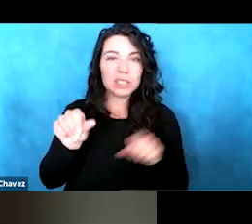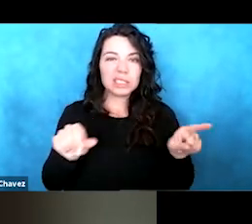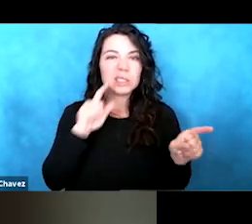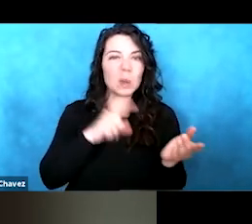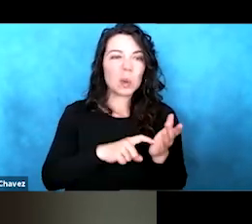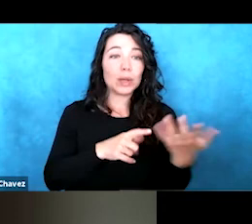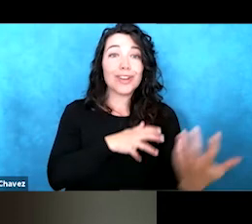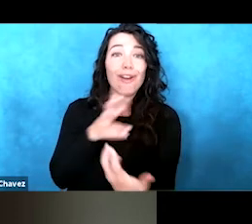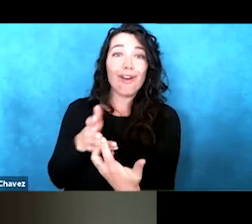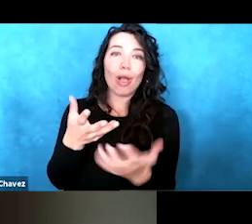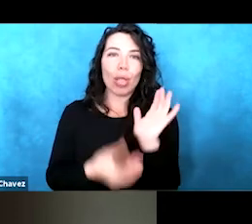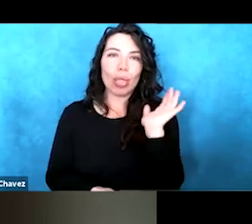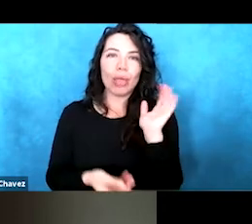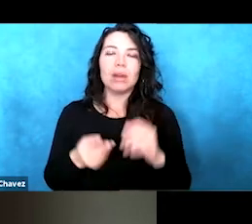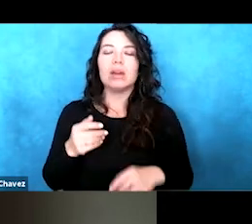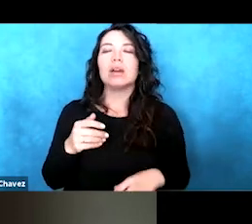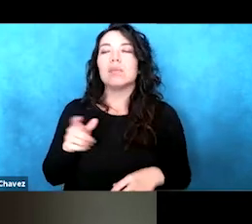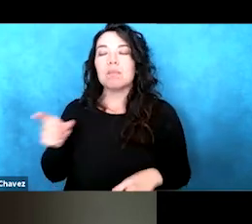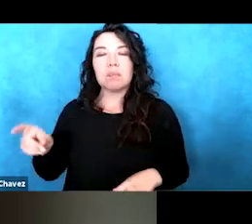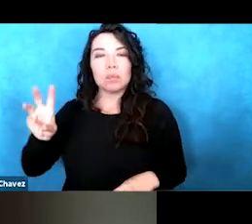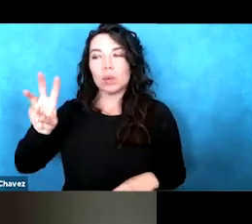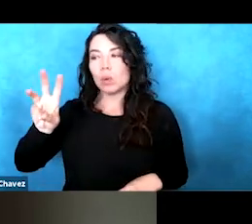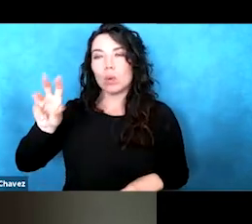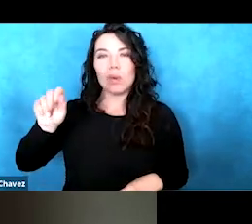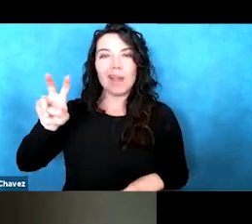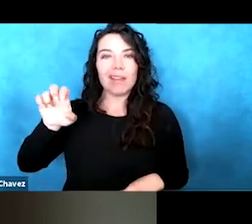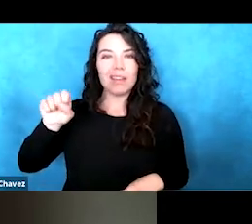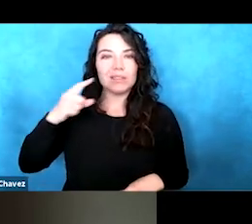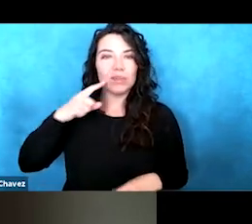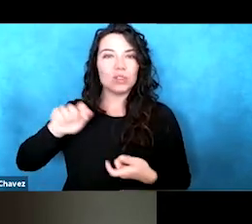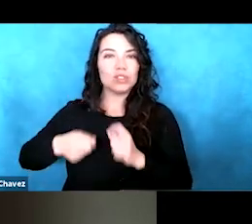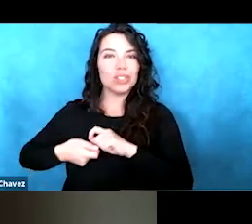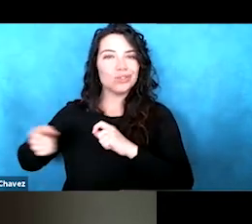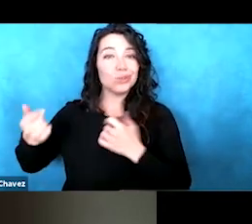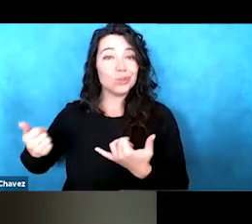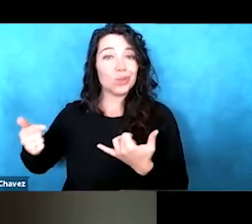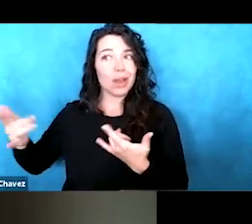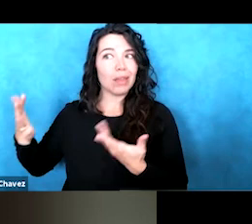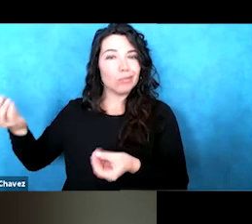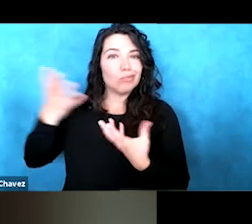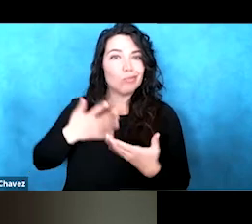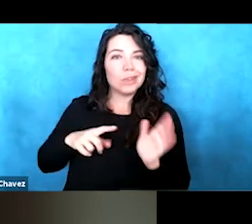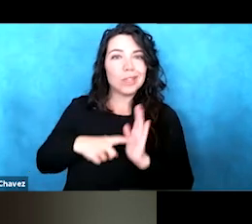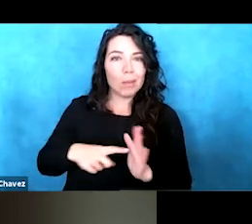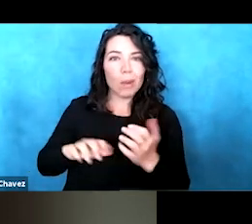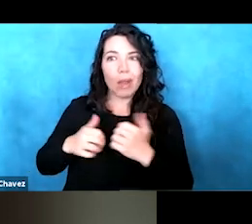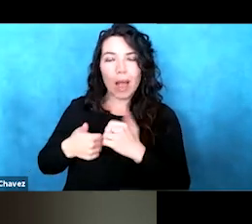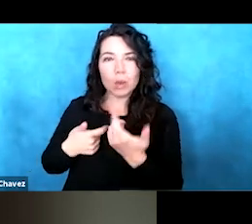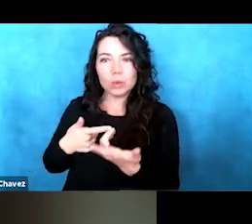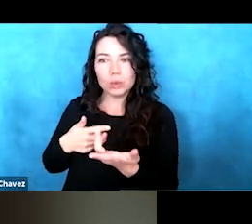We did see that Waves for Change presented today, they provided examples of how they adapt programs and evaluate those